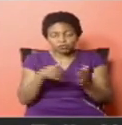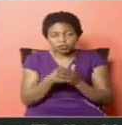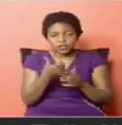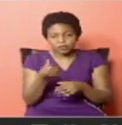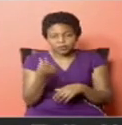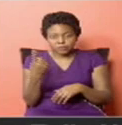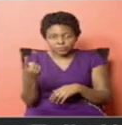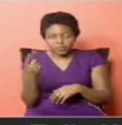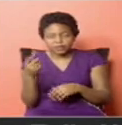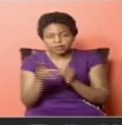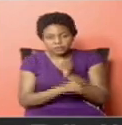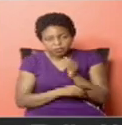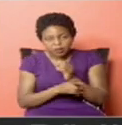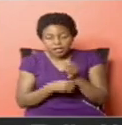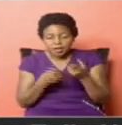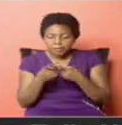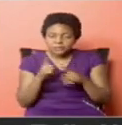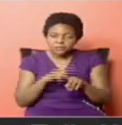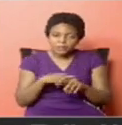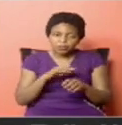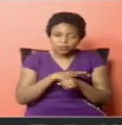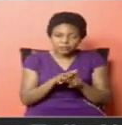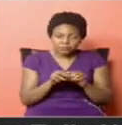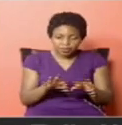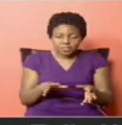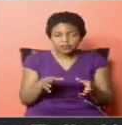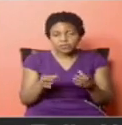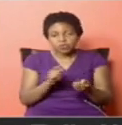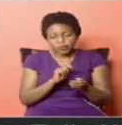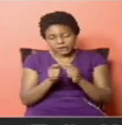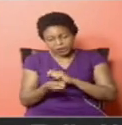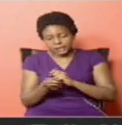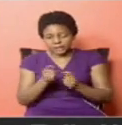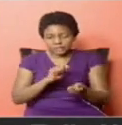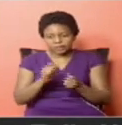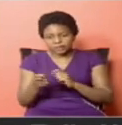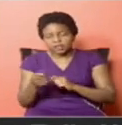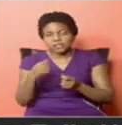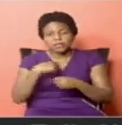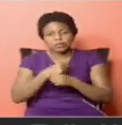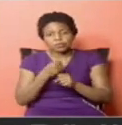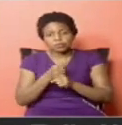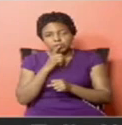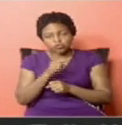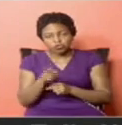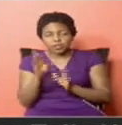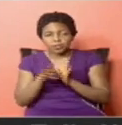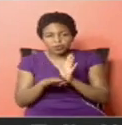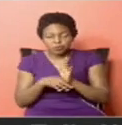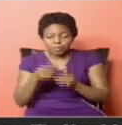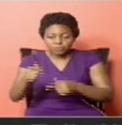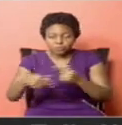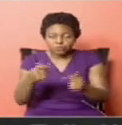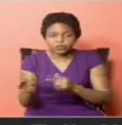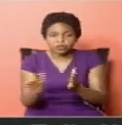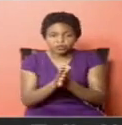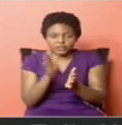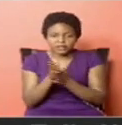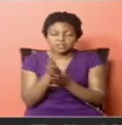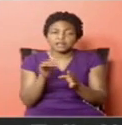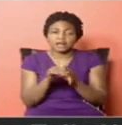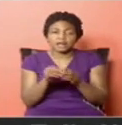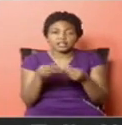of COVID, we devised other mechanisms and made quick adjustments to move faster and accommodate more people within a short